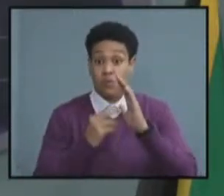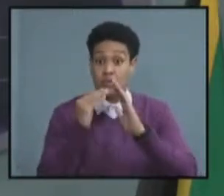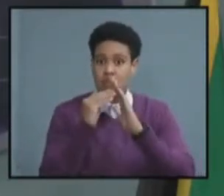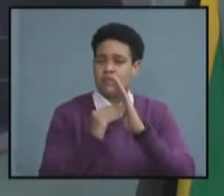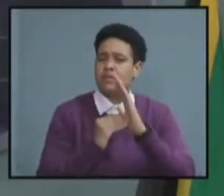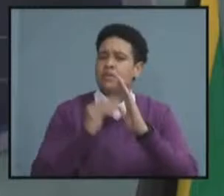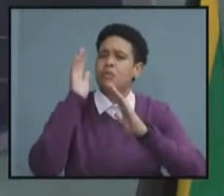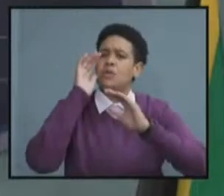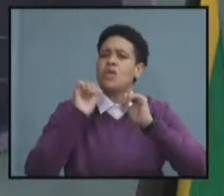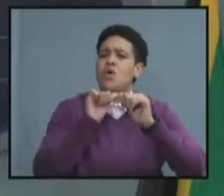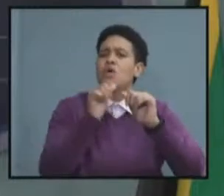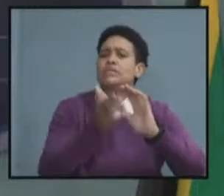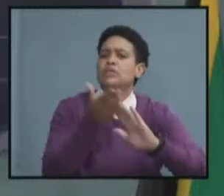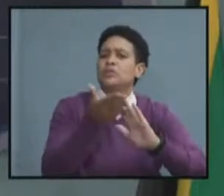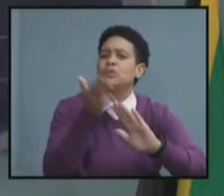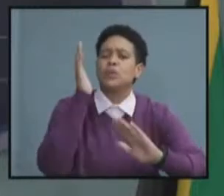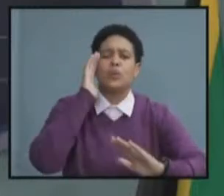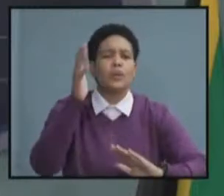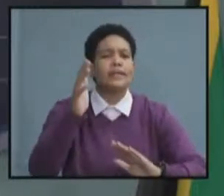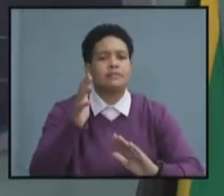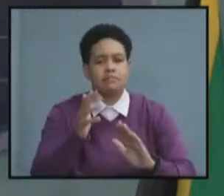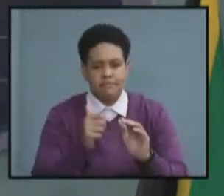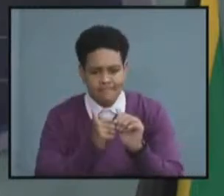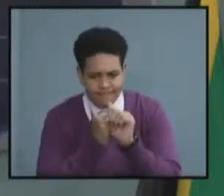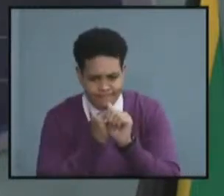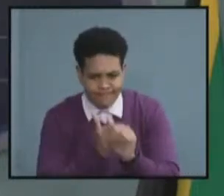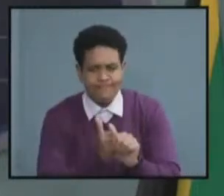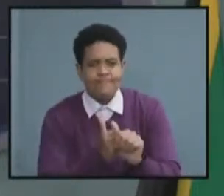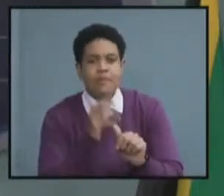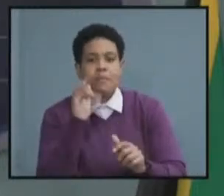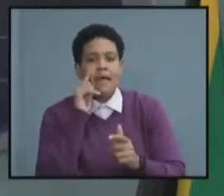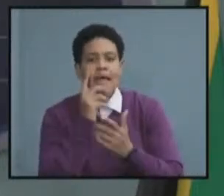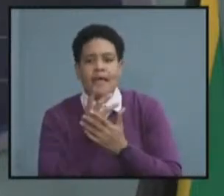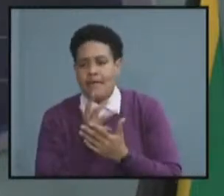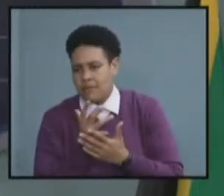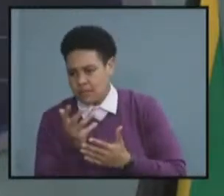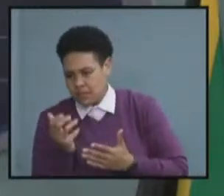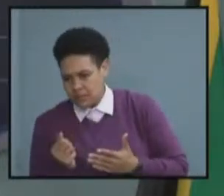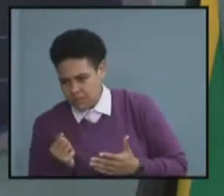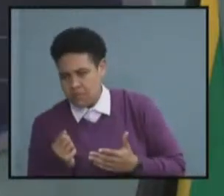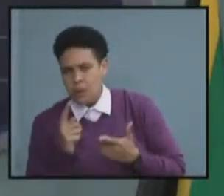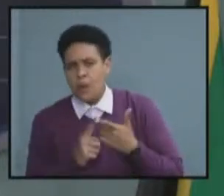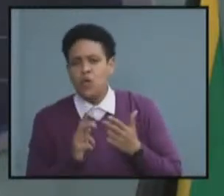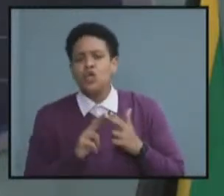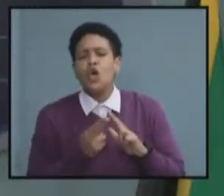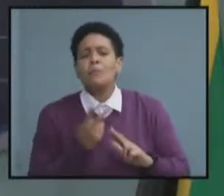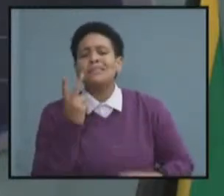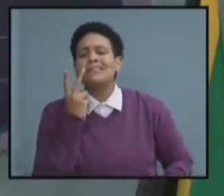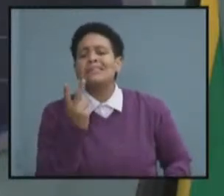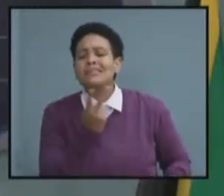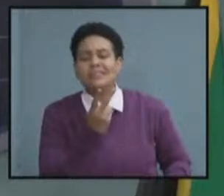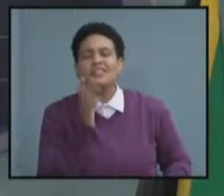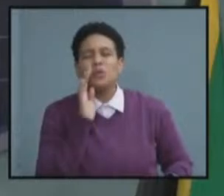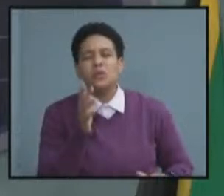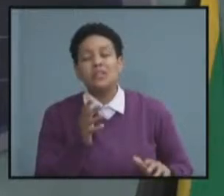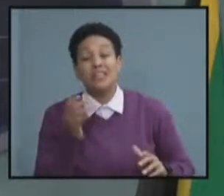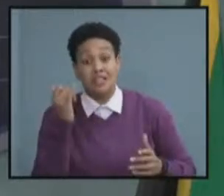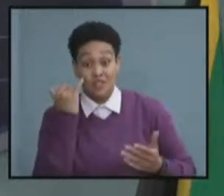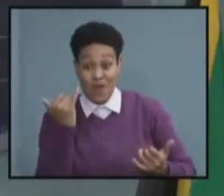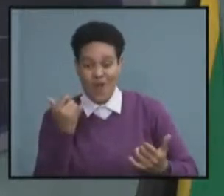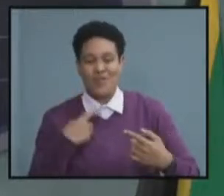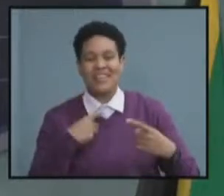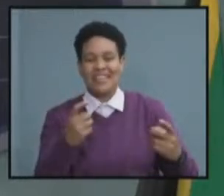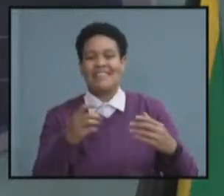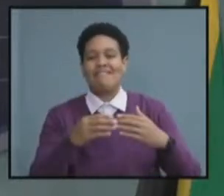will continue to be guided by the evidence and the numbers. So as we relax the